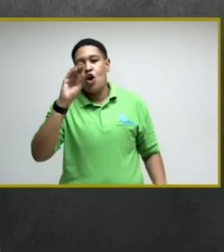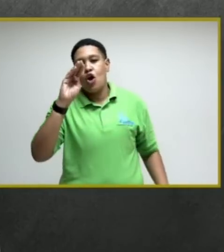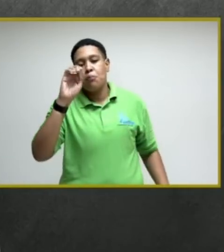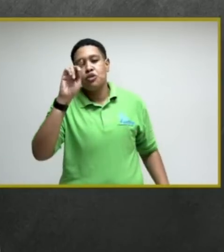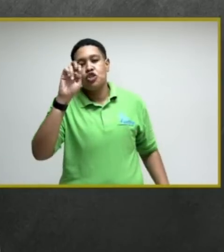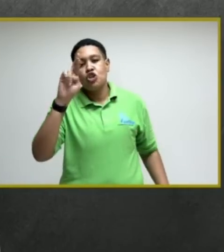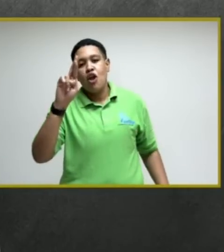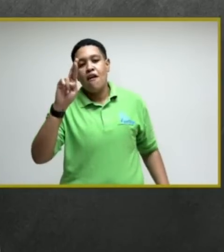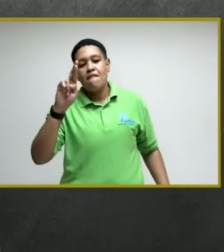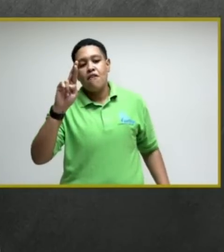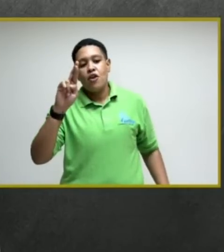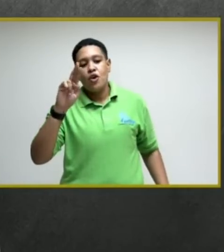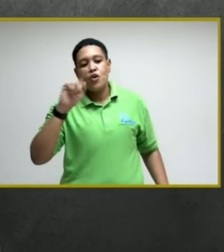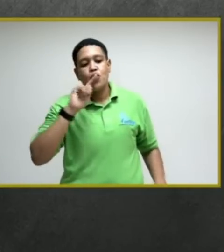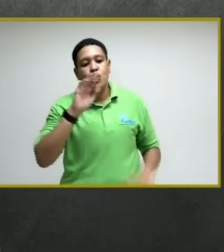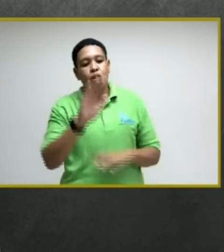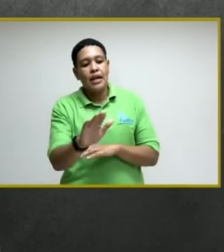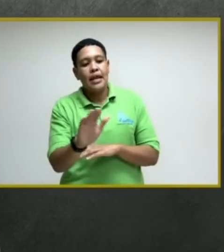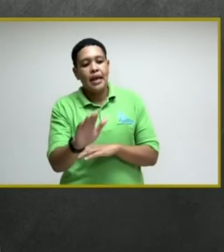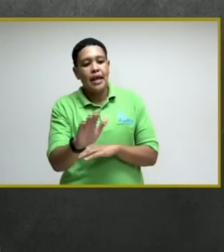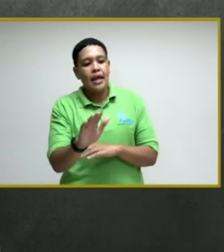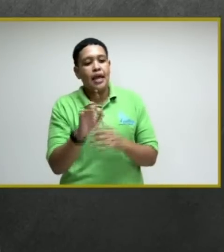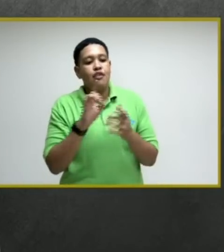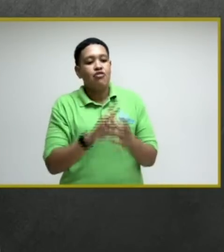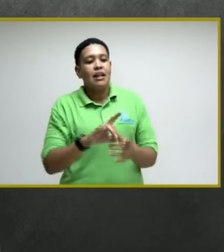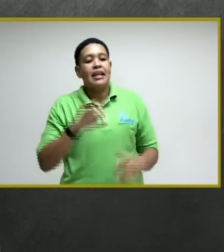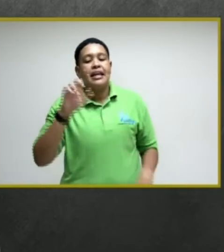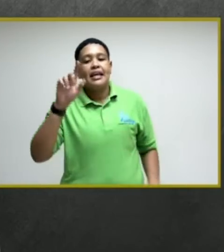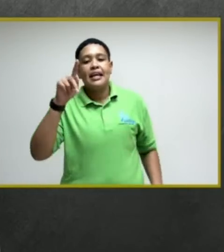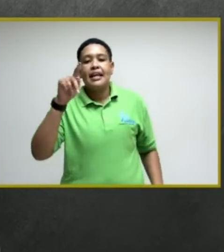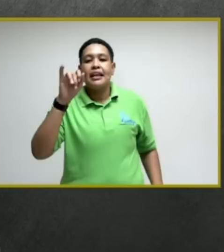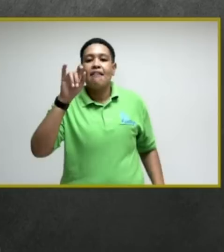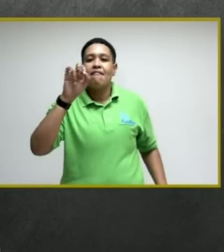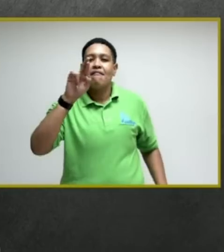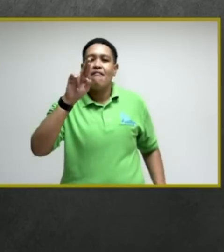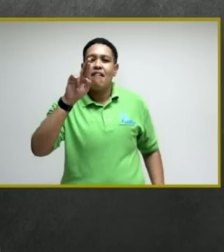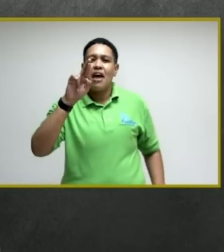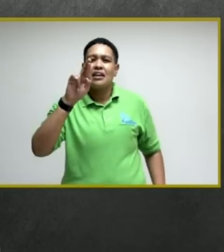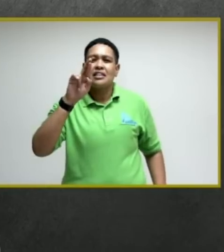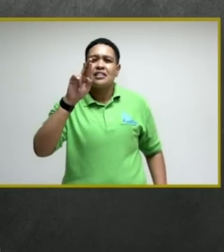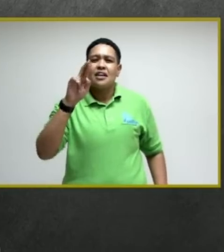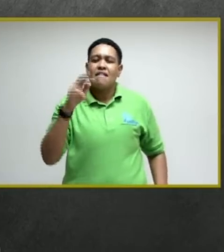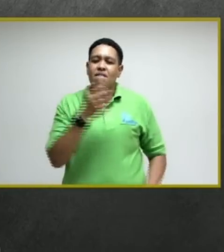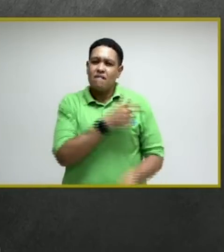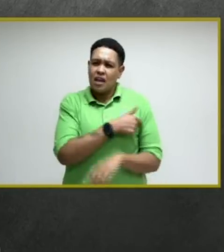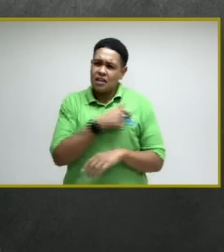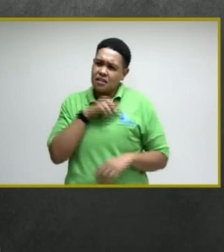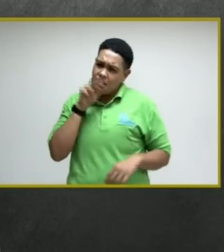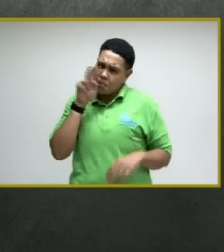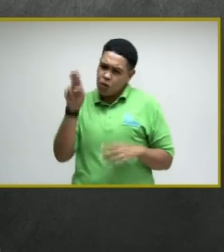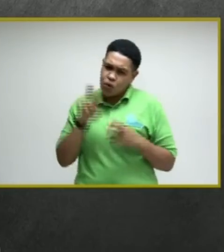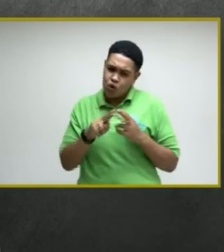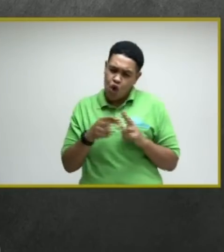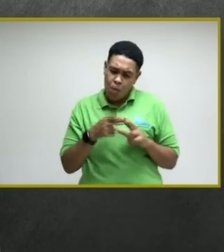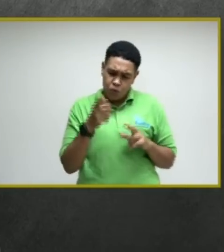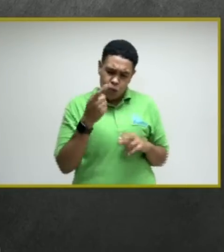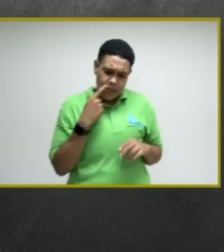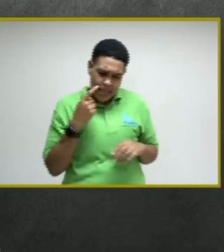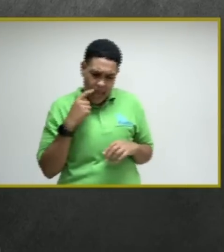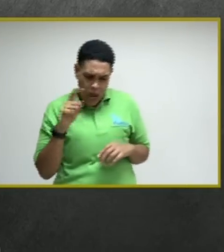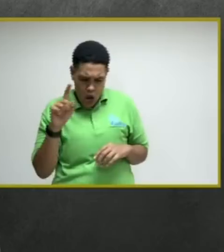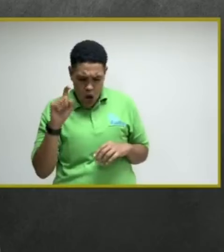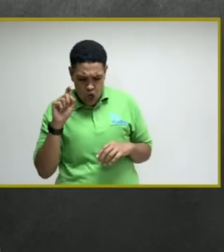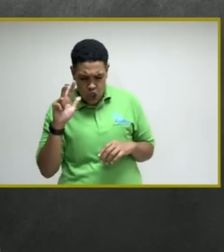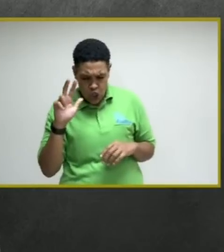Good evening. Regarding the Pfizer vaccine, I'm trying to rationalize the numbers. You said that